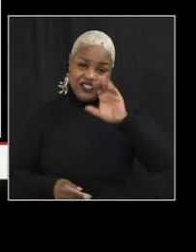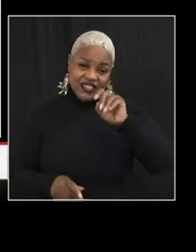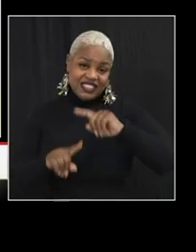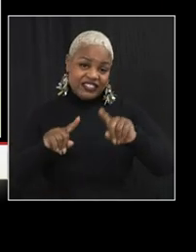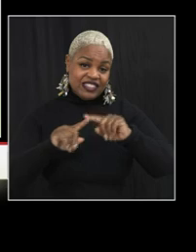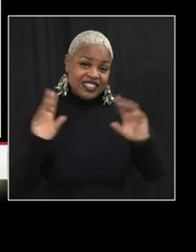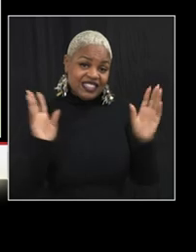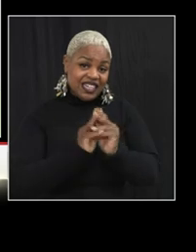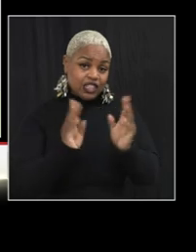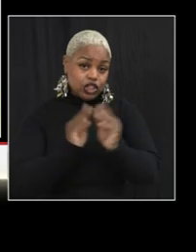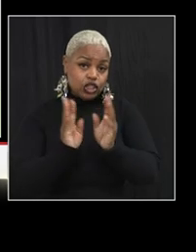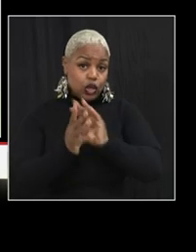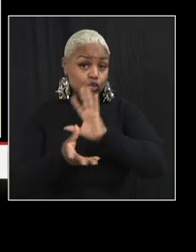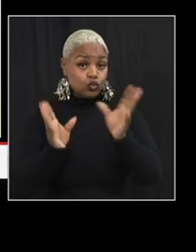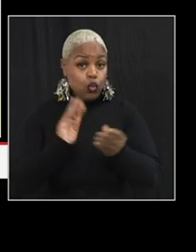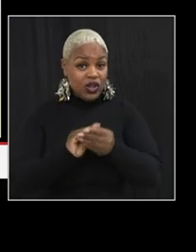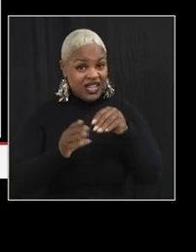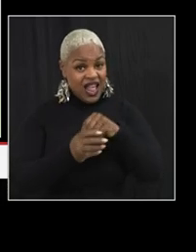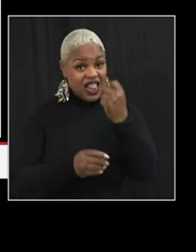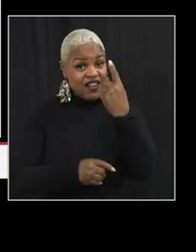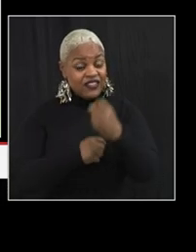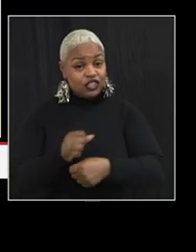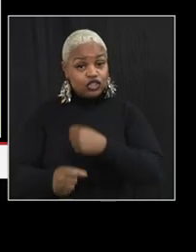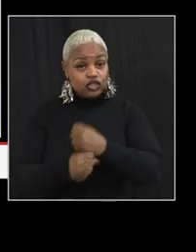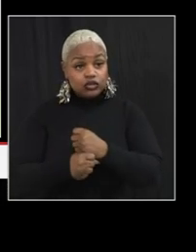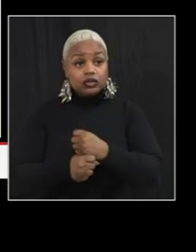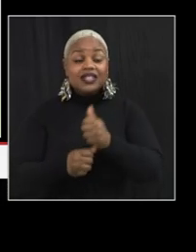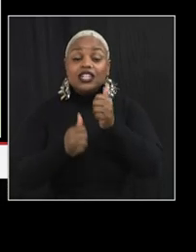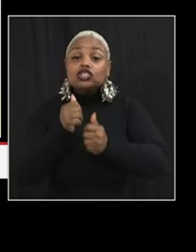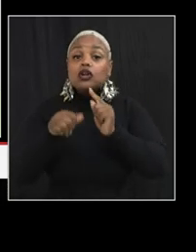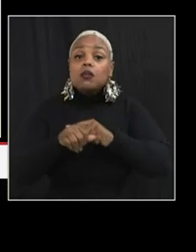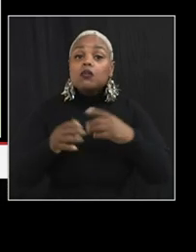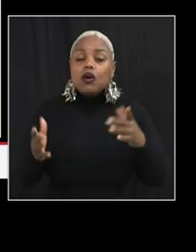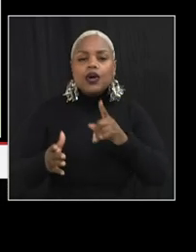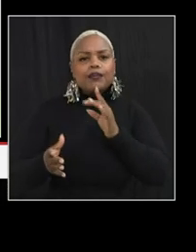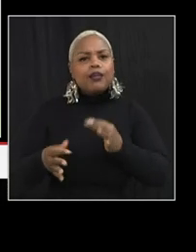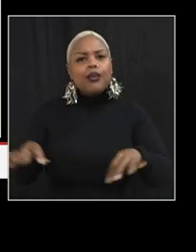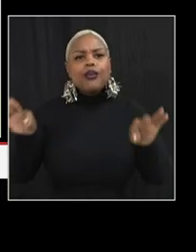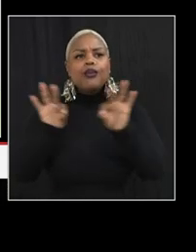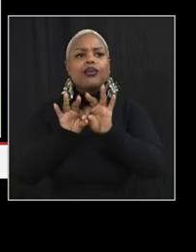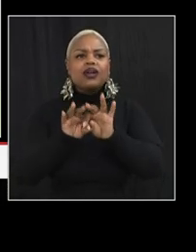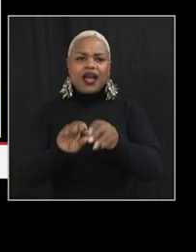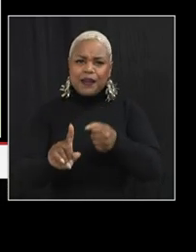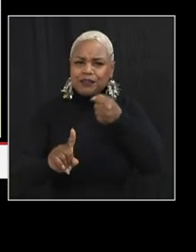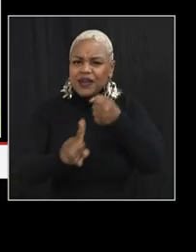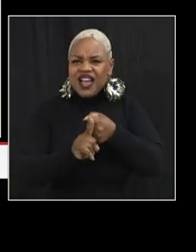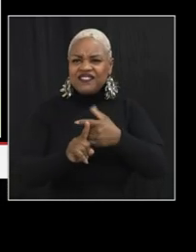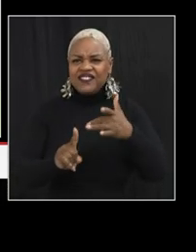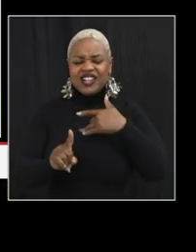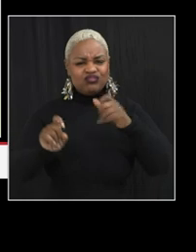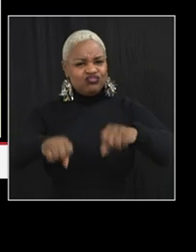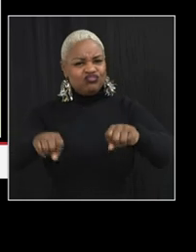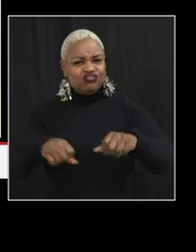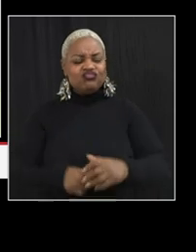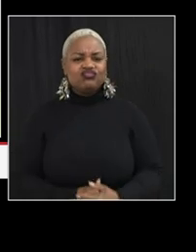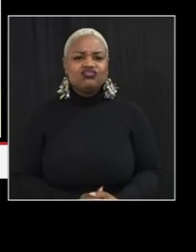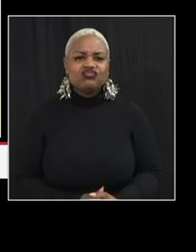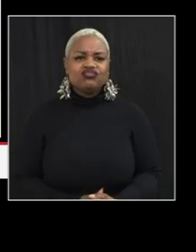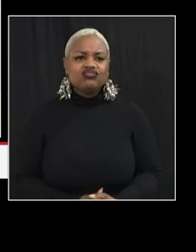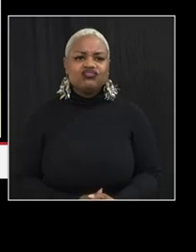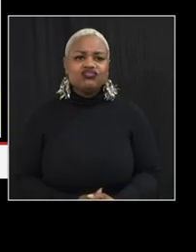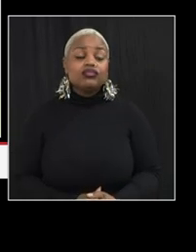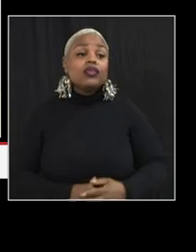say each and every time it has a very meaningful effect on some decisions that we make, particularly when the mayor at the end of the